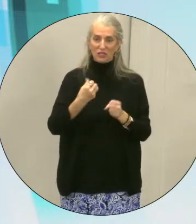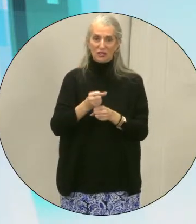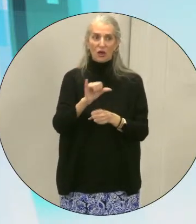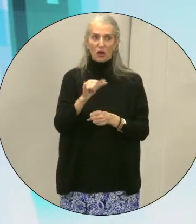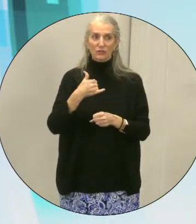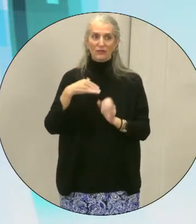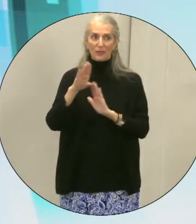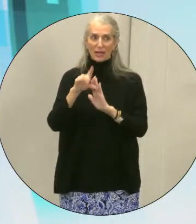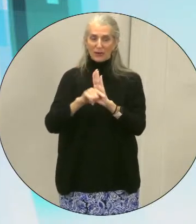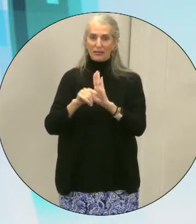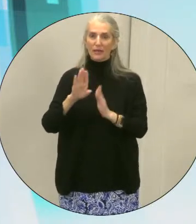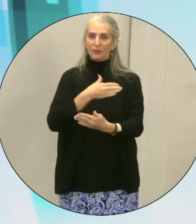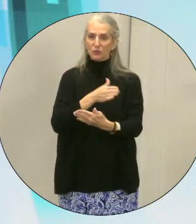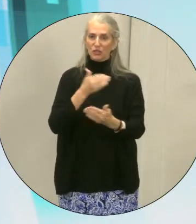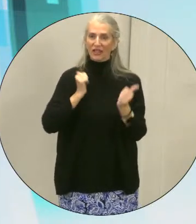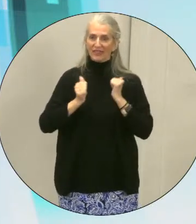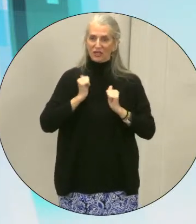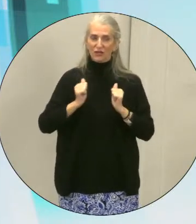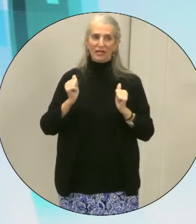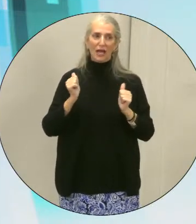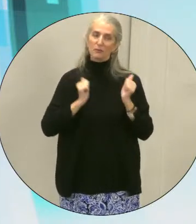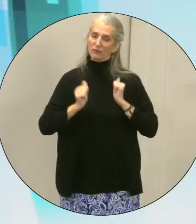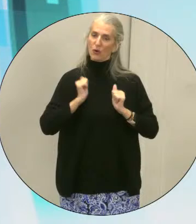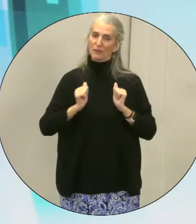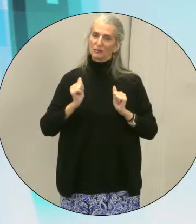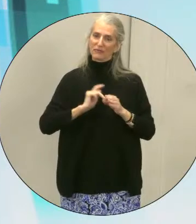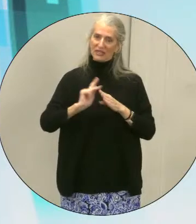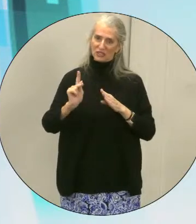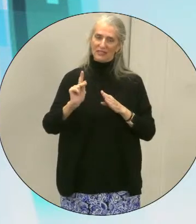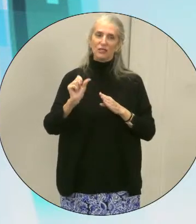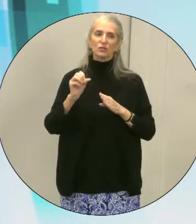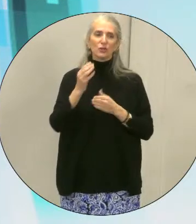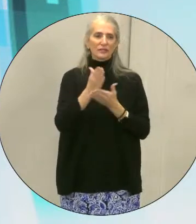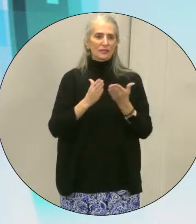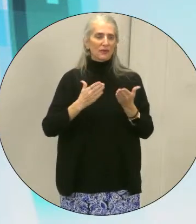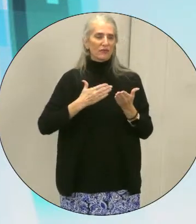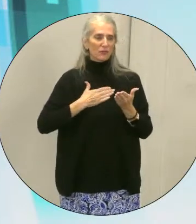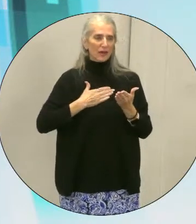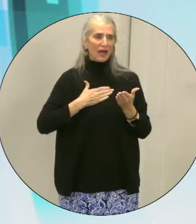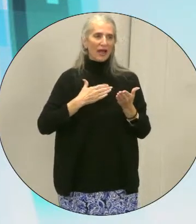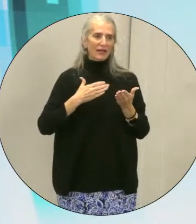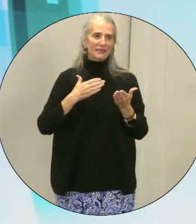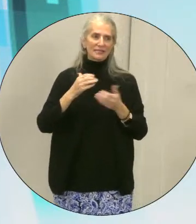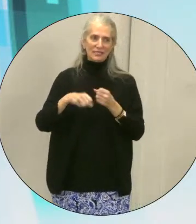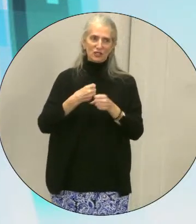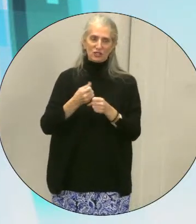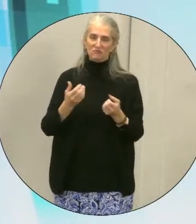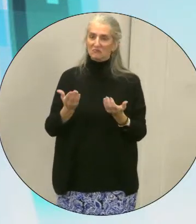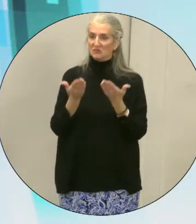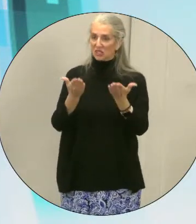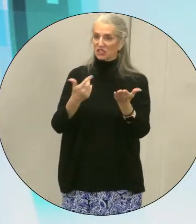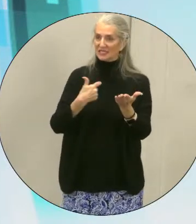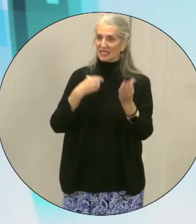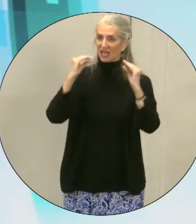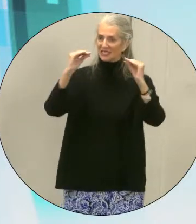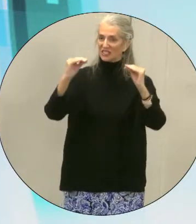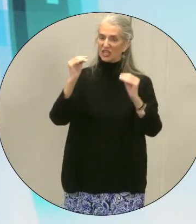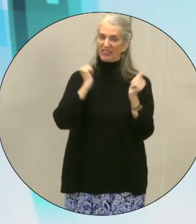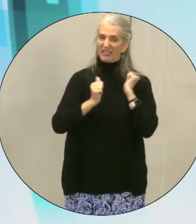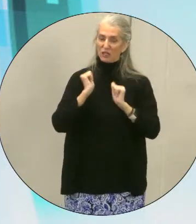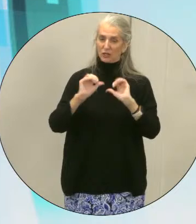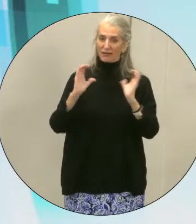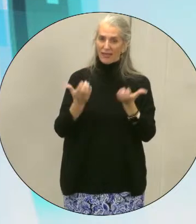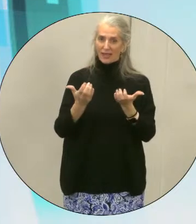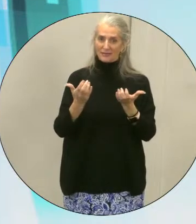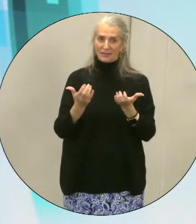background in musical theater, and I performed professionally. And so some of my principals throughout the years suggested that I teach a theater class when we needed